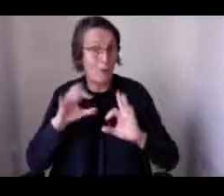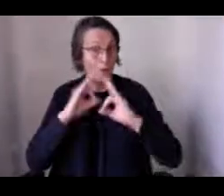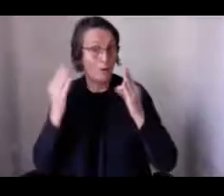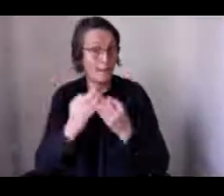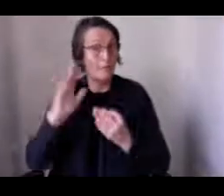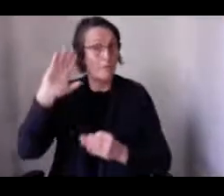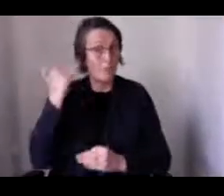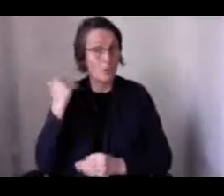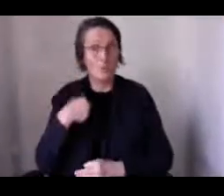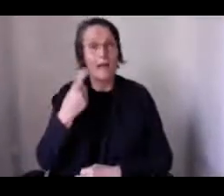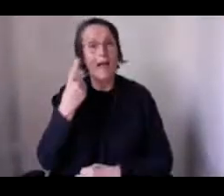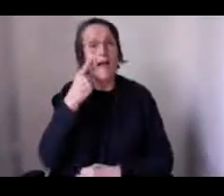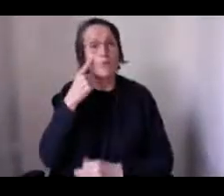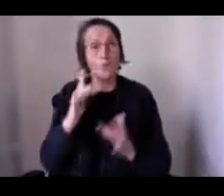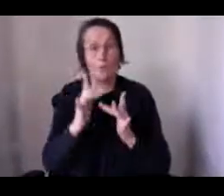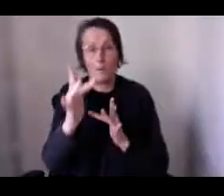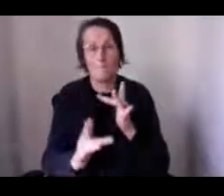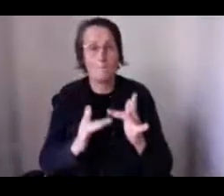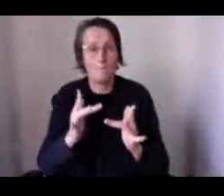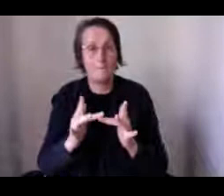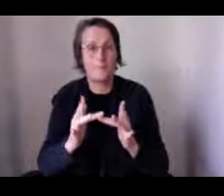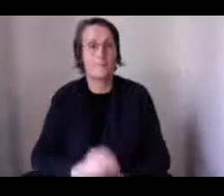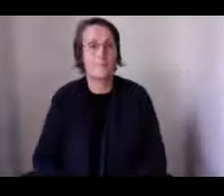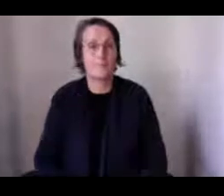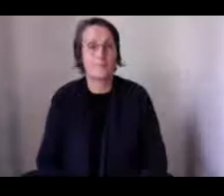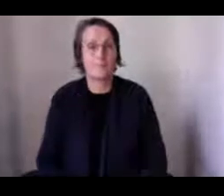our website, which is